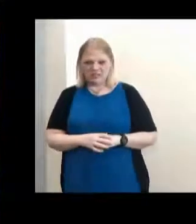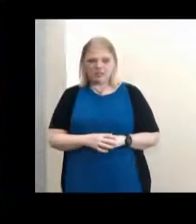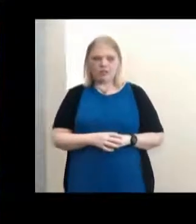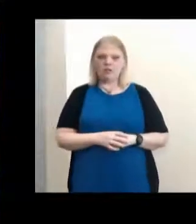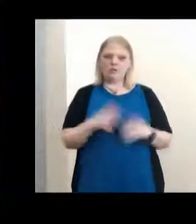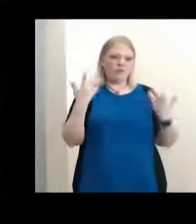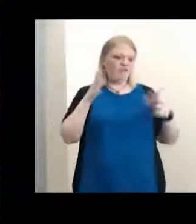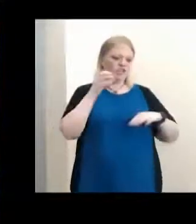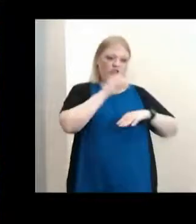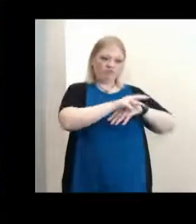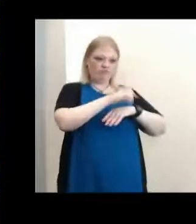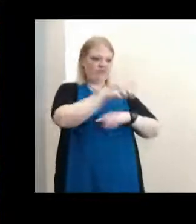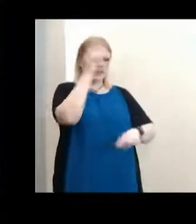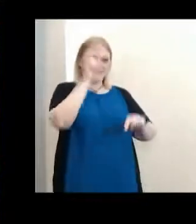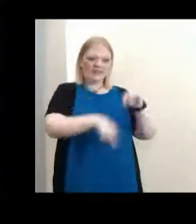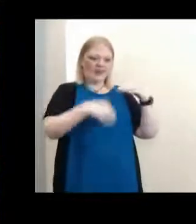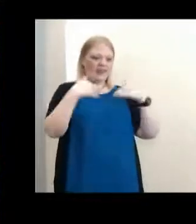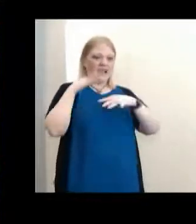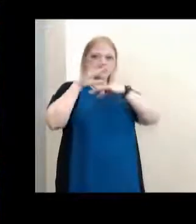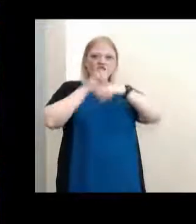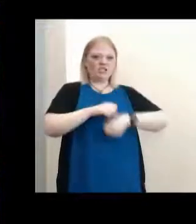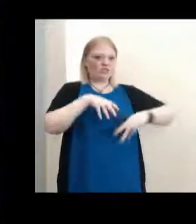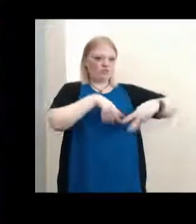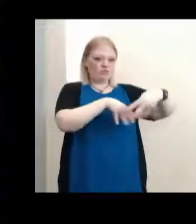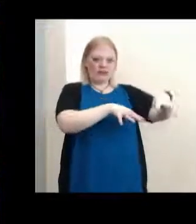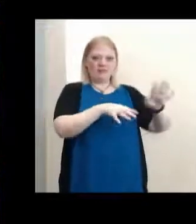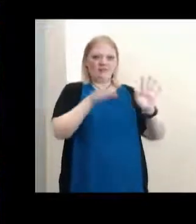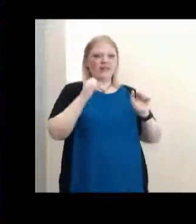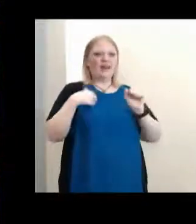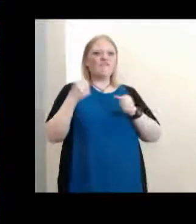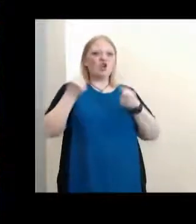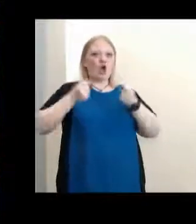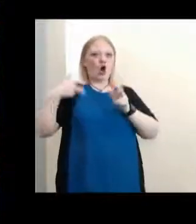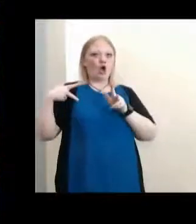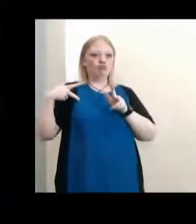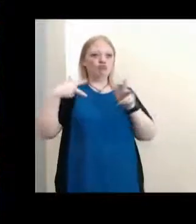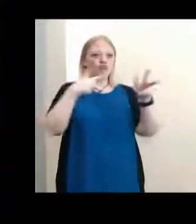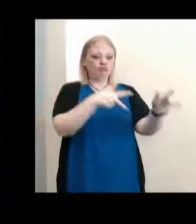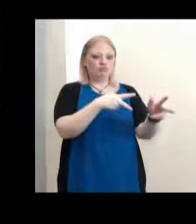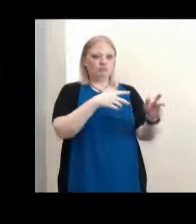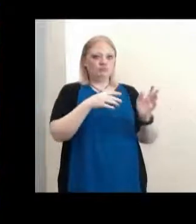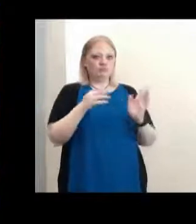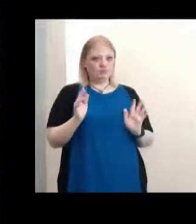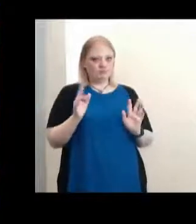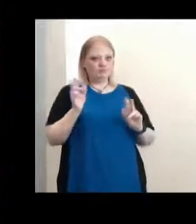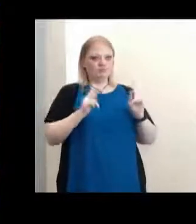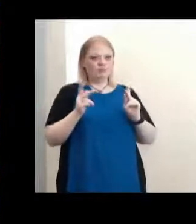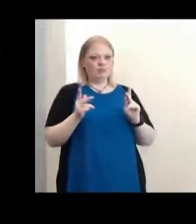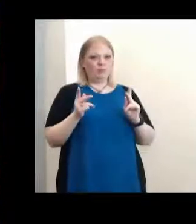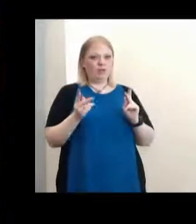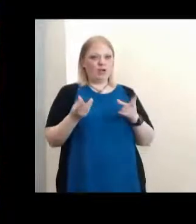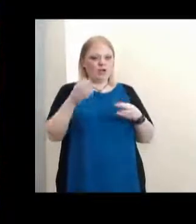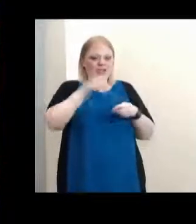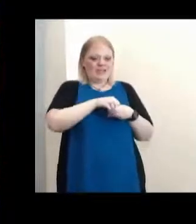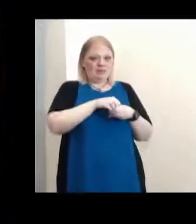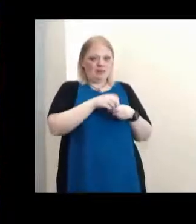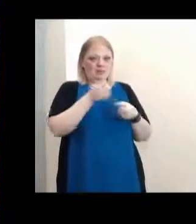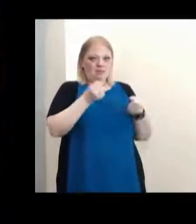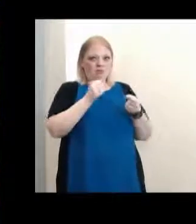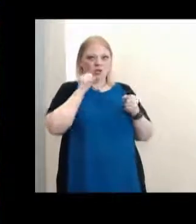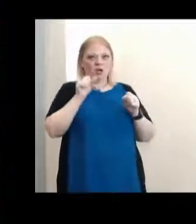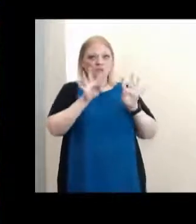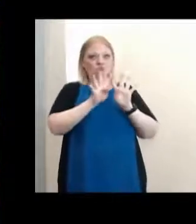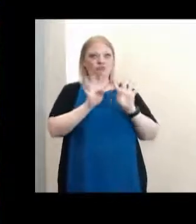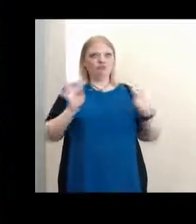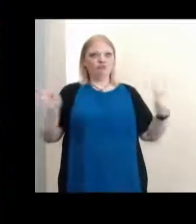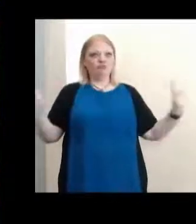We've advised them they cannot have the traditional parade. They can only have a car parade in which individuals are in the vehicle, not standing